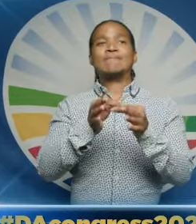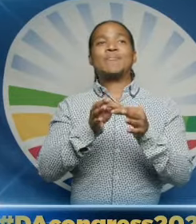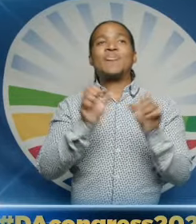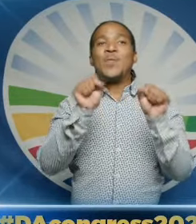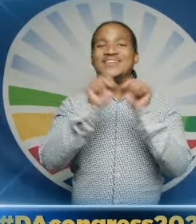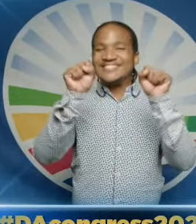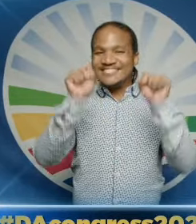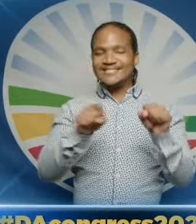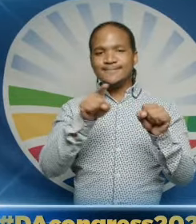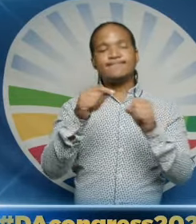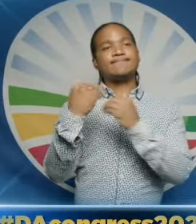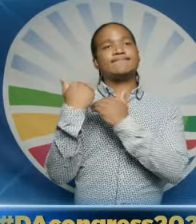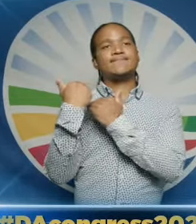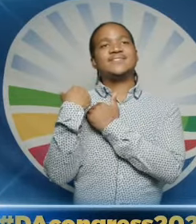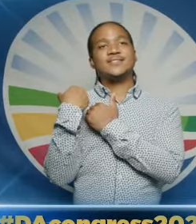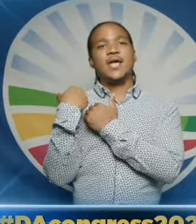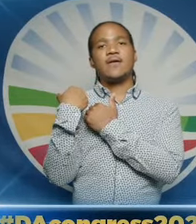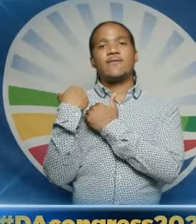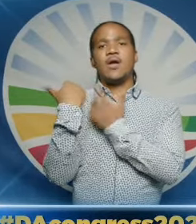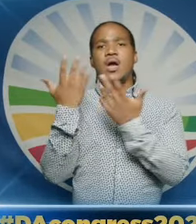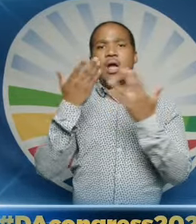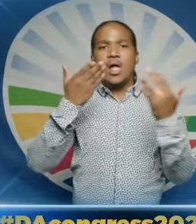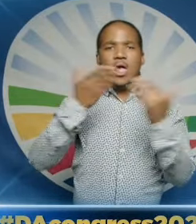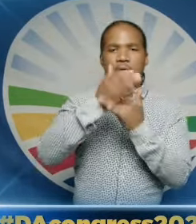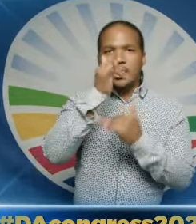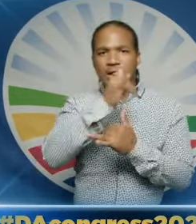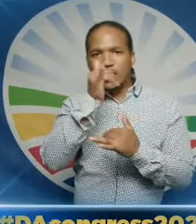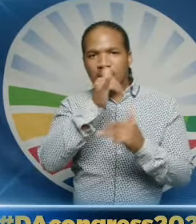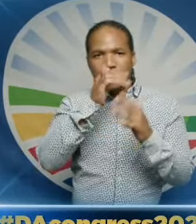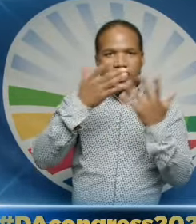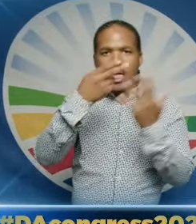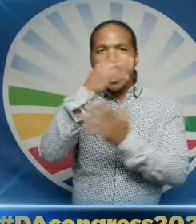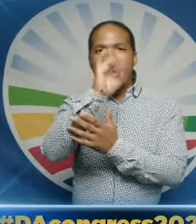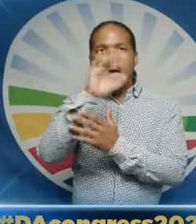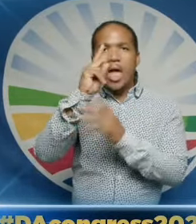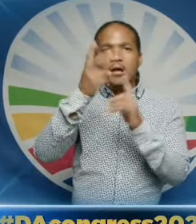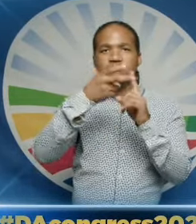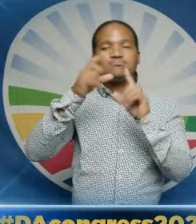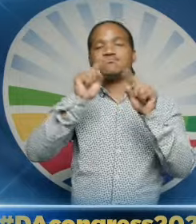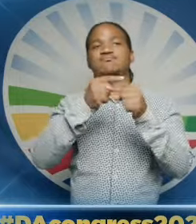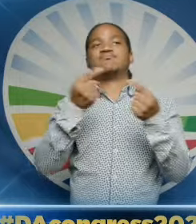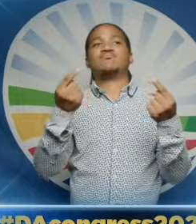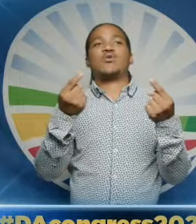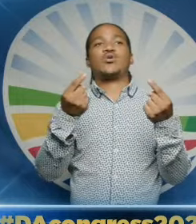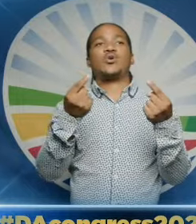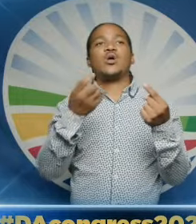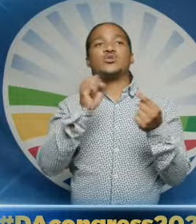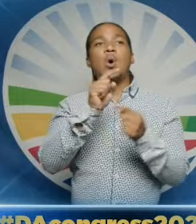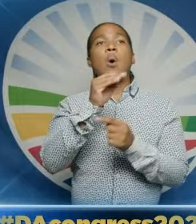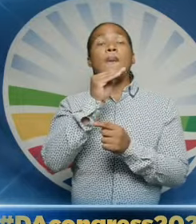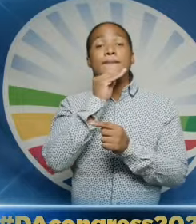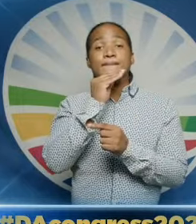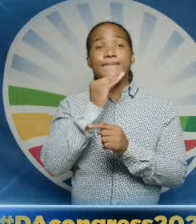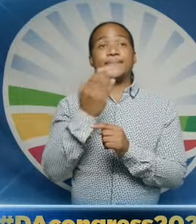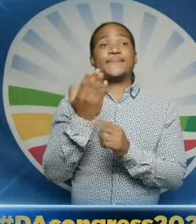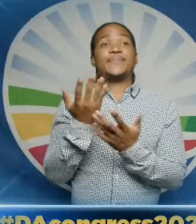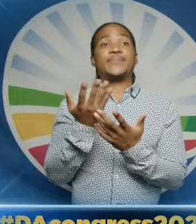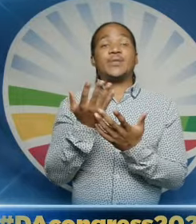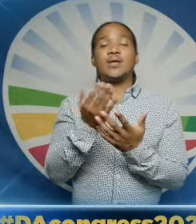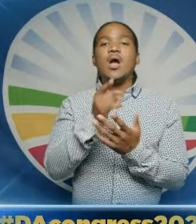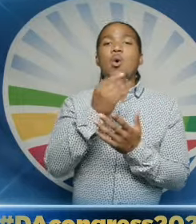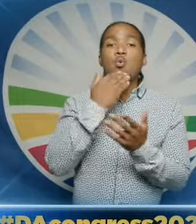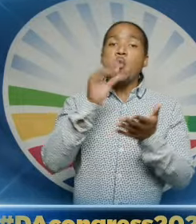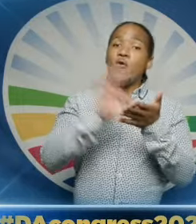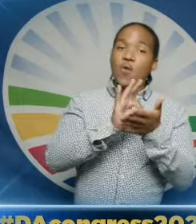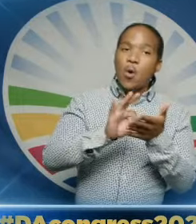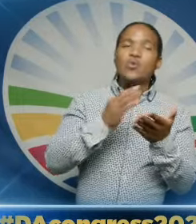very secure, it can't be hacked, and there isn't any way whatsoever to trace the fact that someone has voted to how they